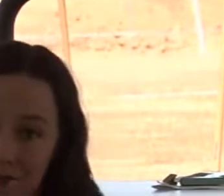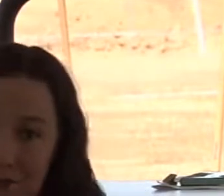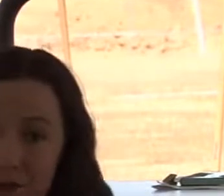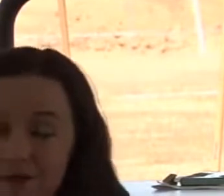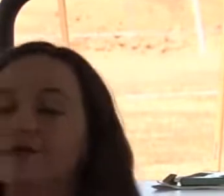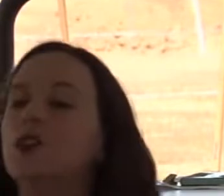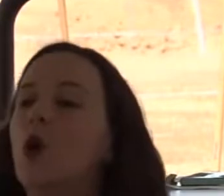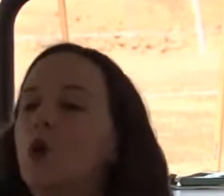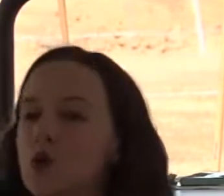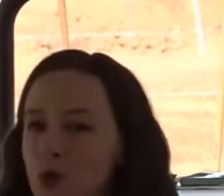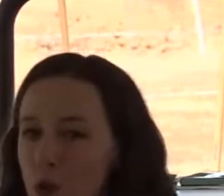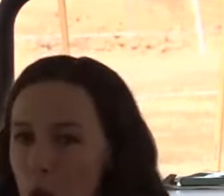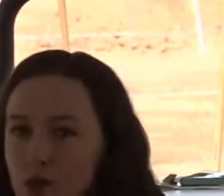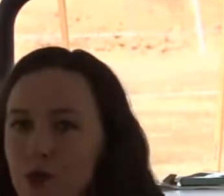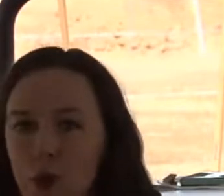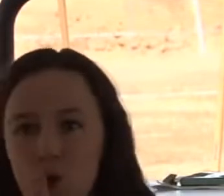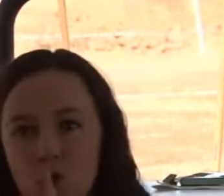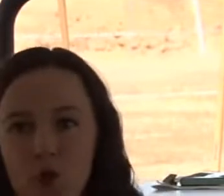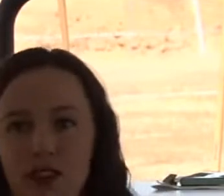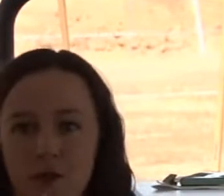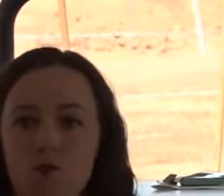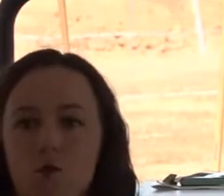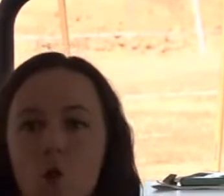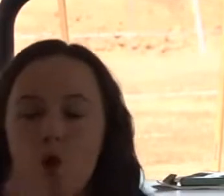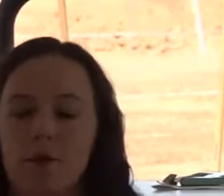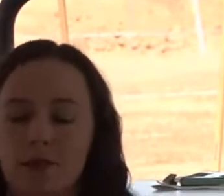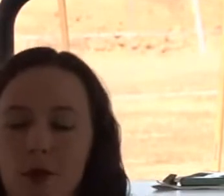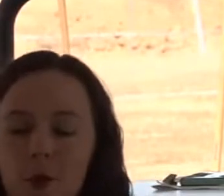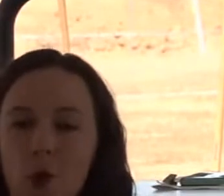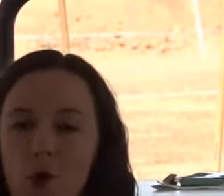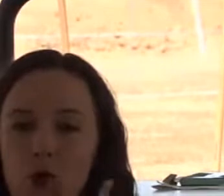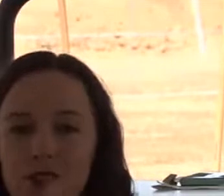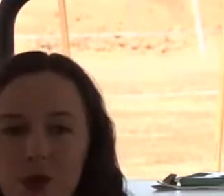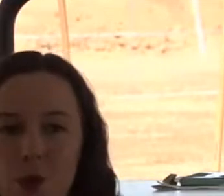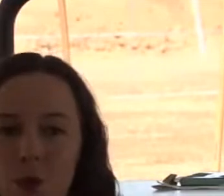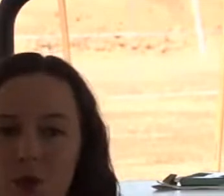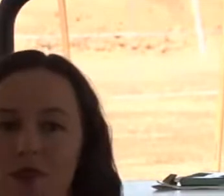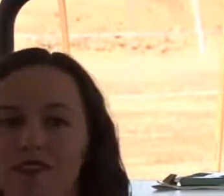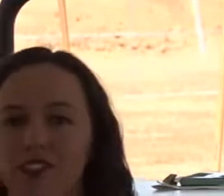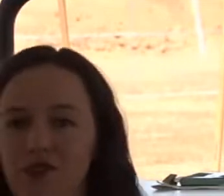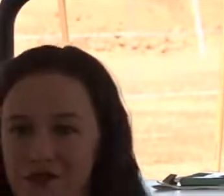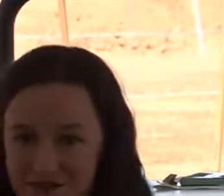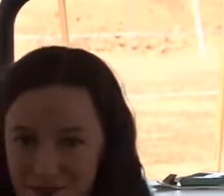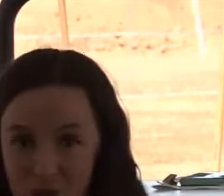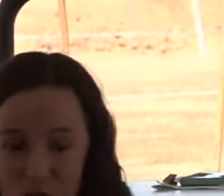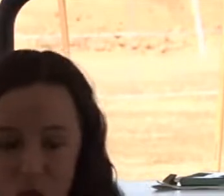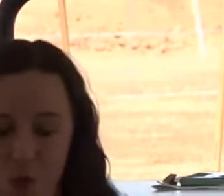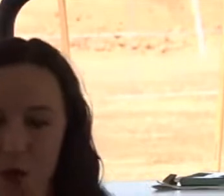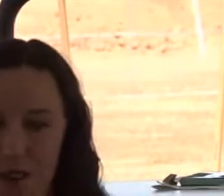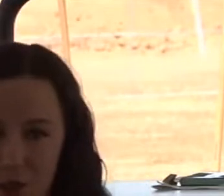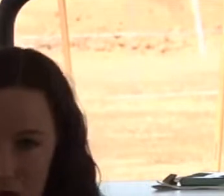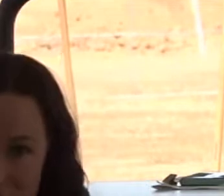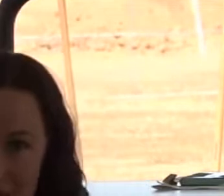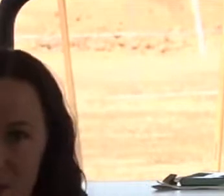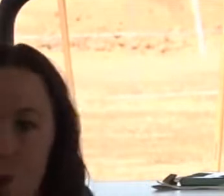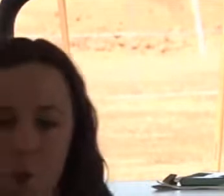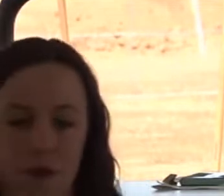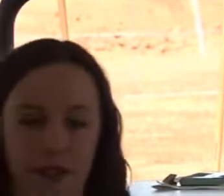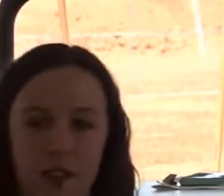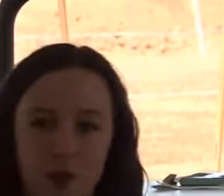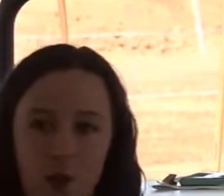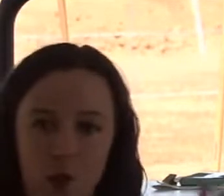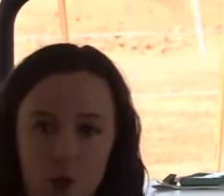in closing, it really does truly warm my heart to see all of you here today supporting the college and supporting access to